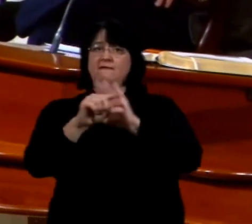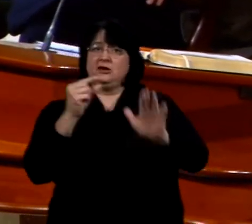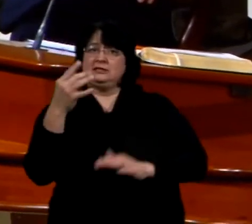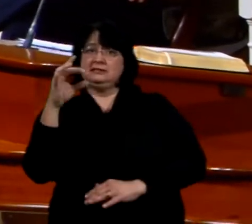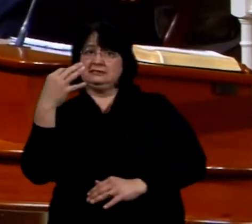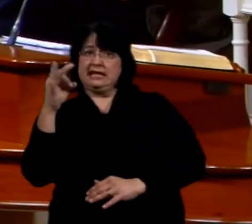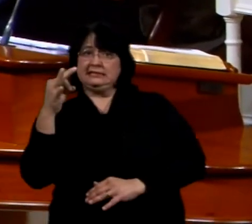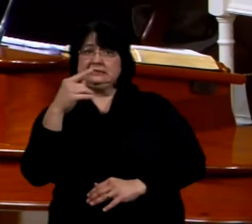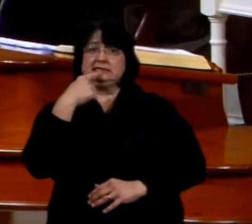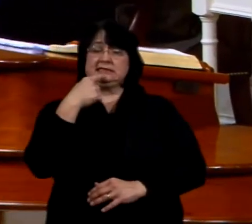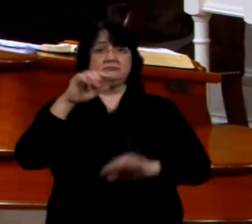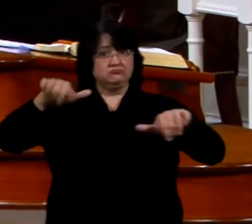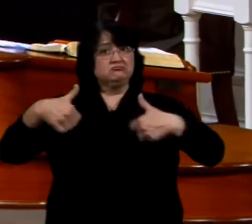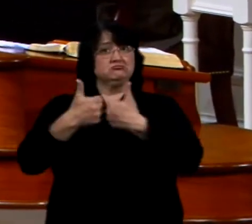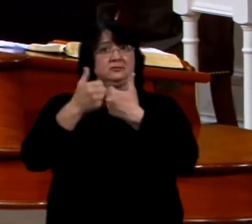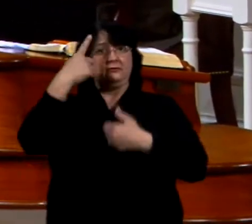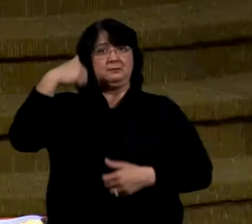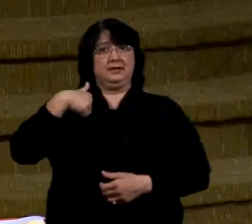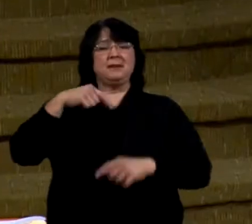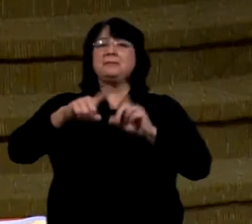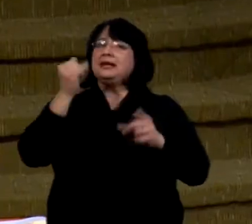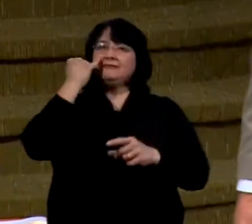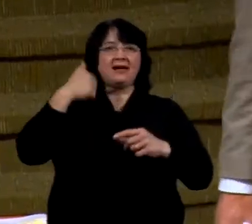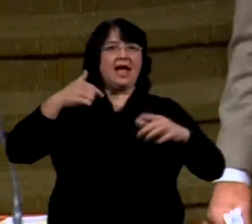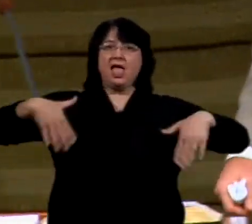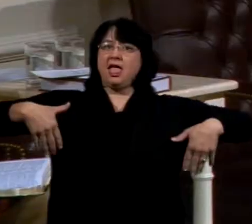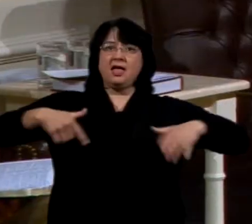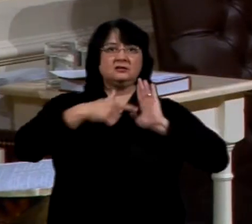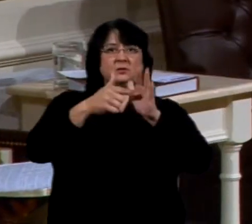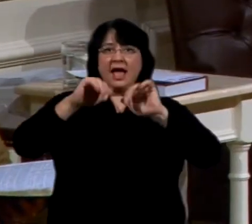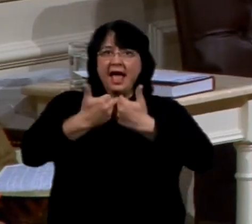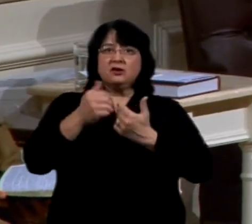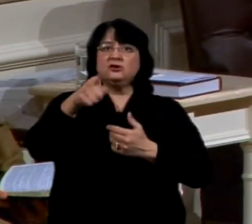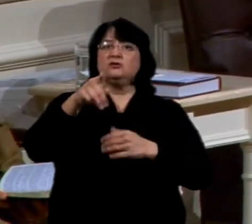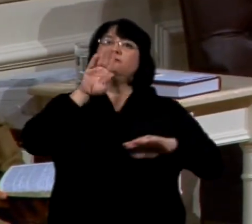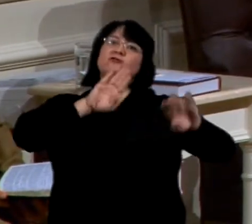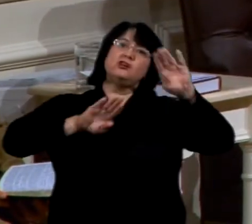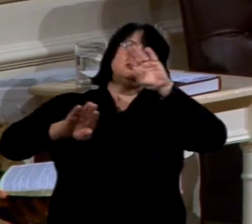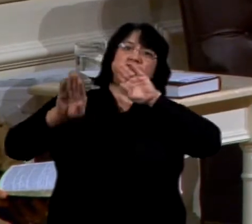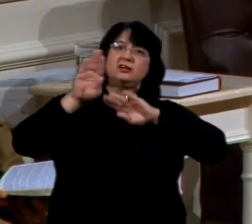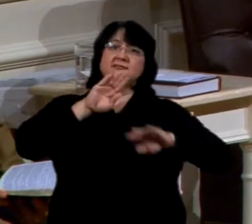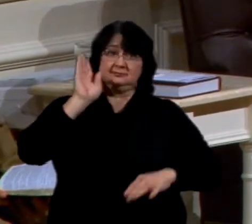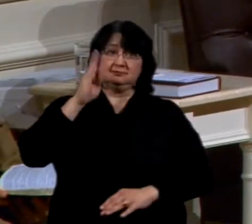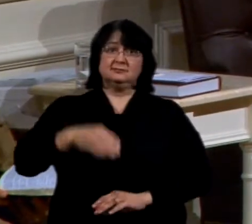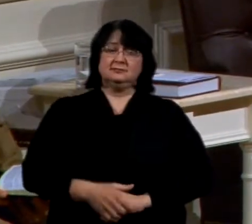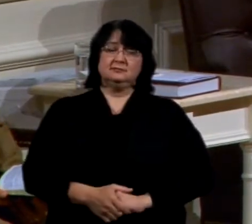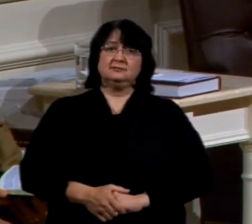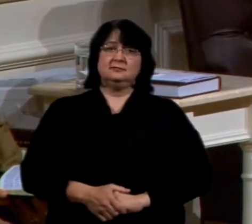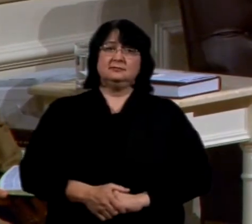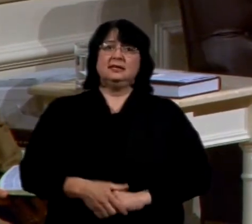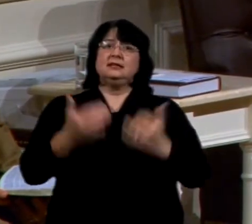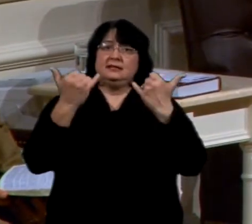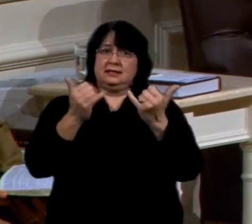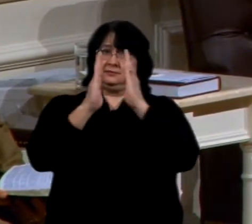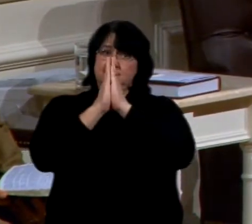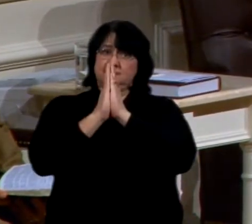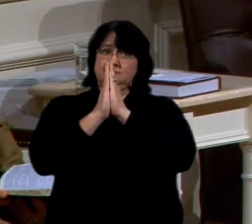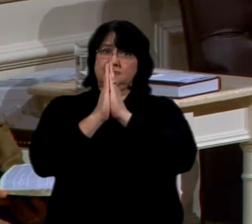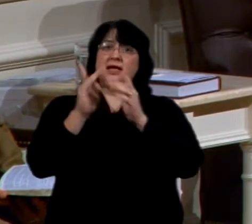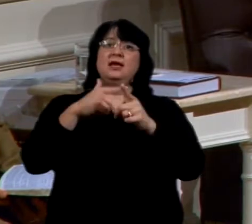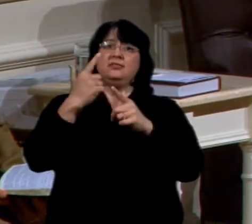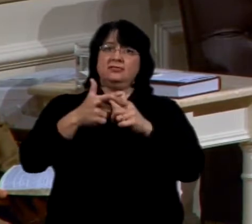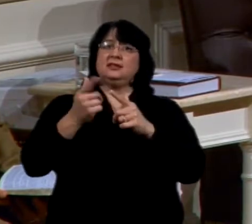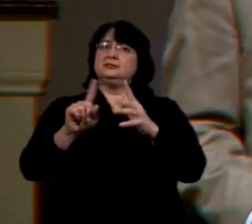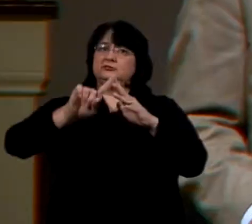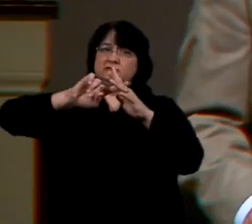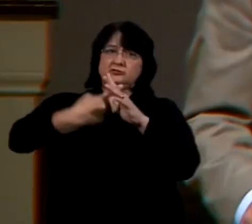me. But if I don't show you how, all you're going to do is be frustrated. So let's have a word of prayer, and then we're going to